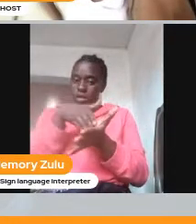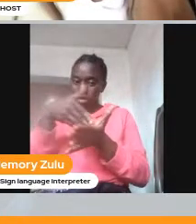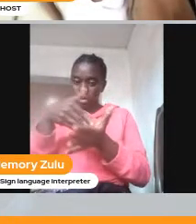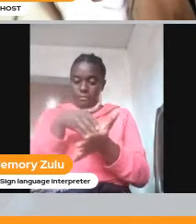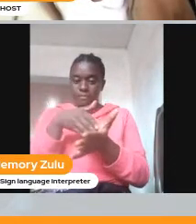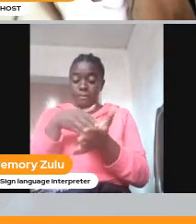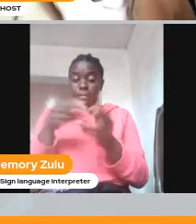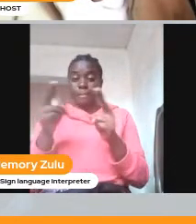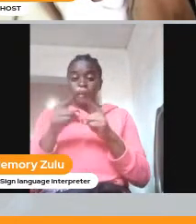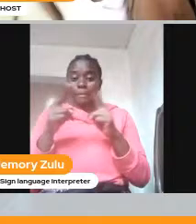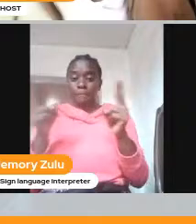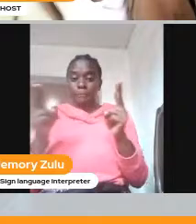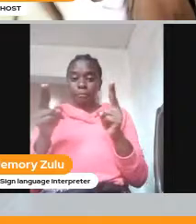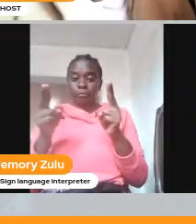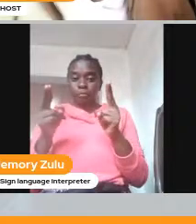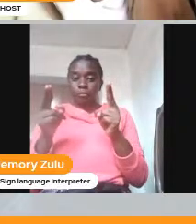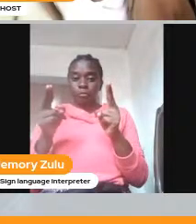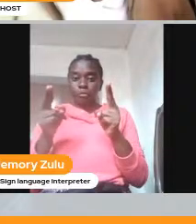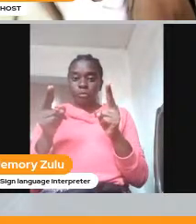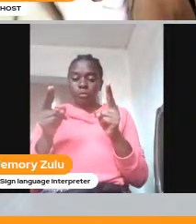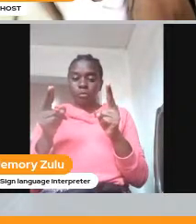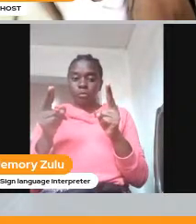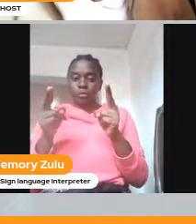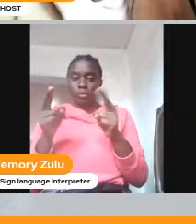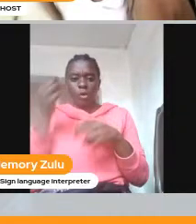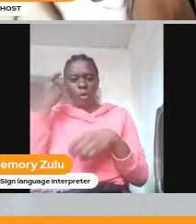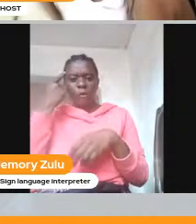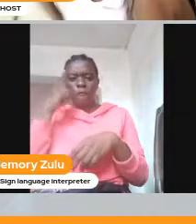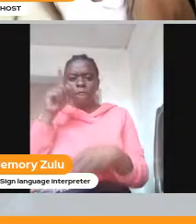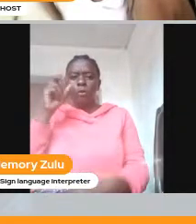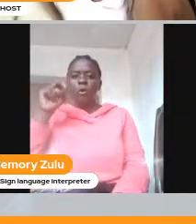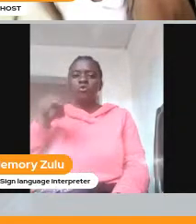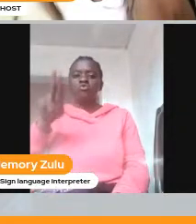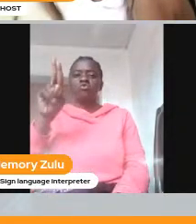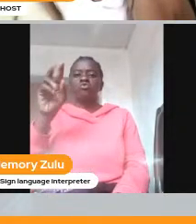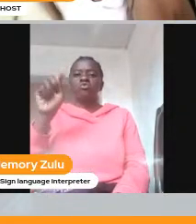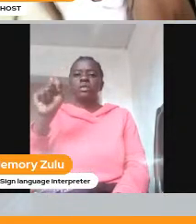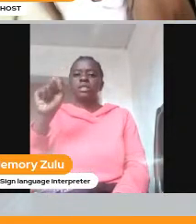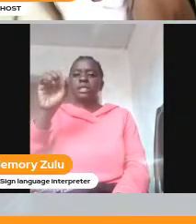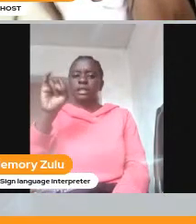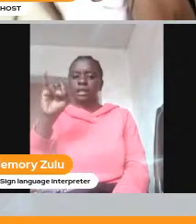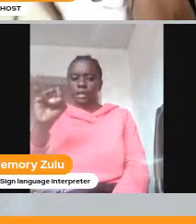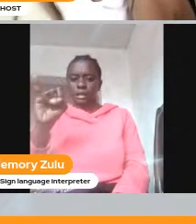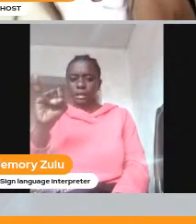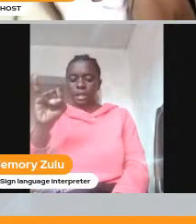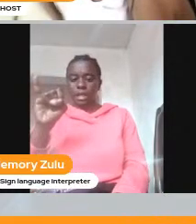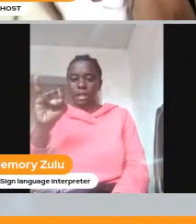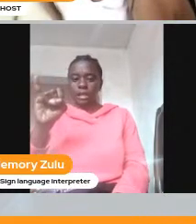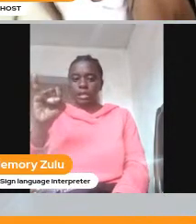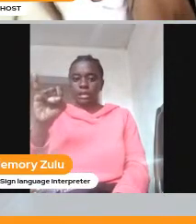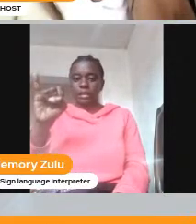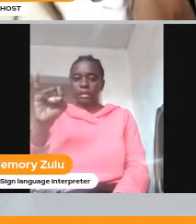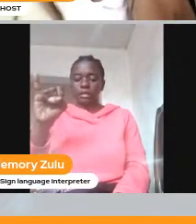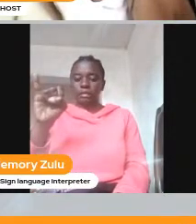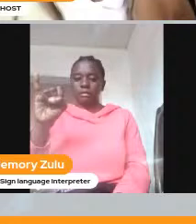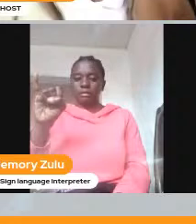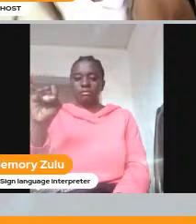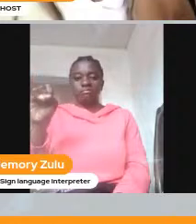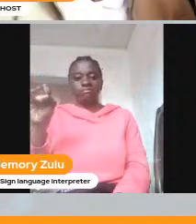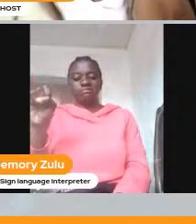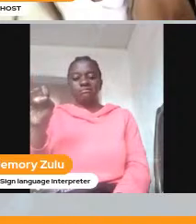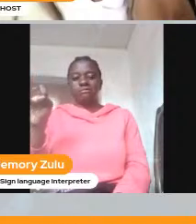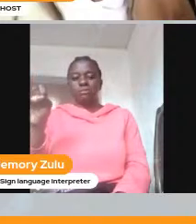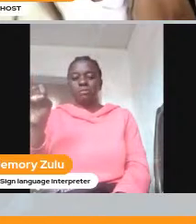when it comes to the UTI is very much common in women. As we know,